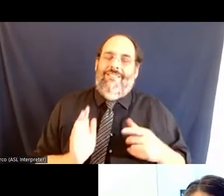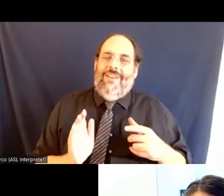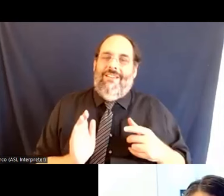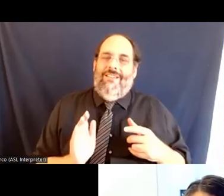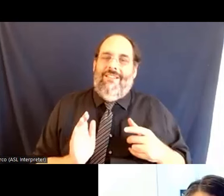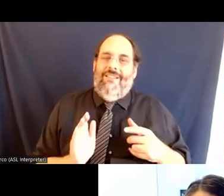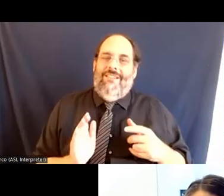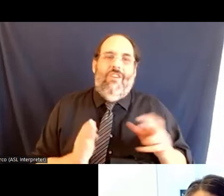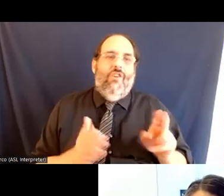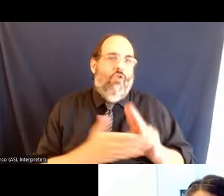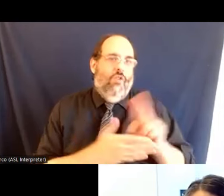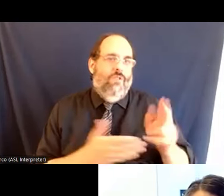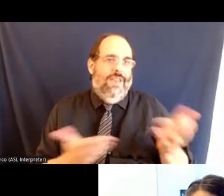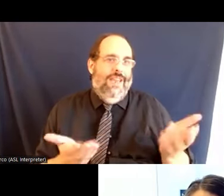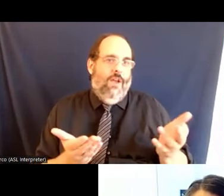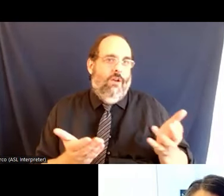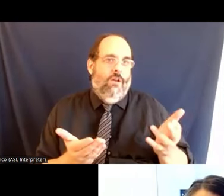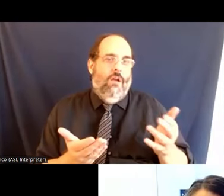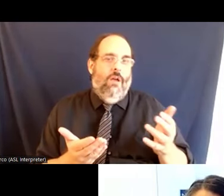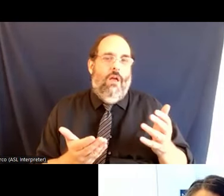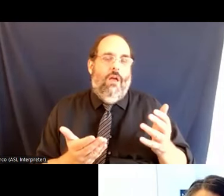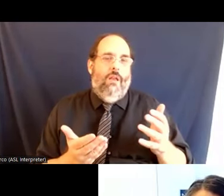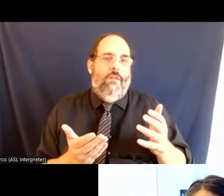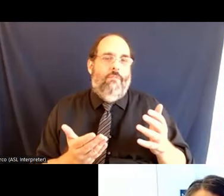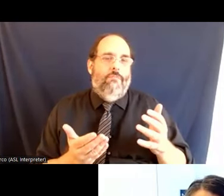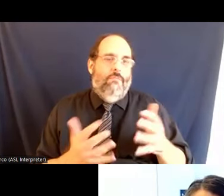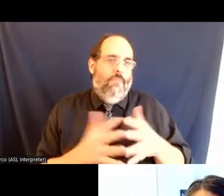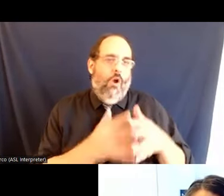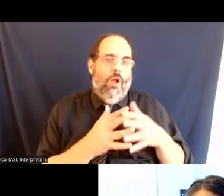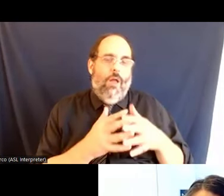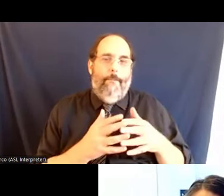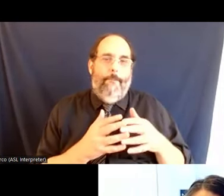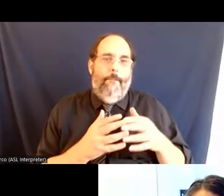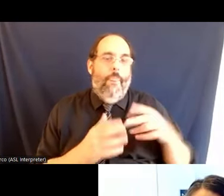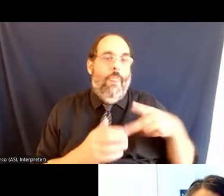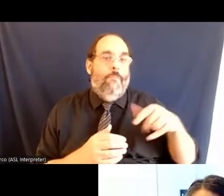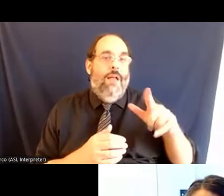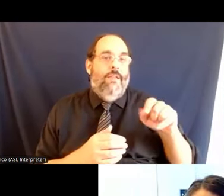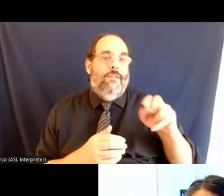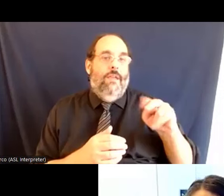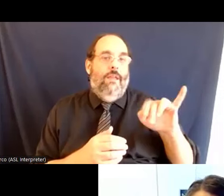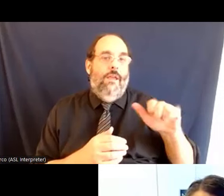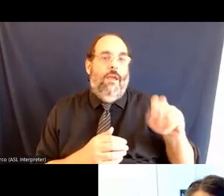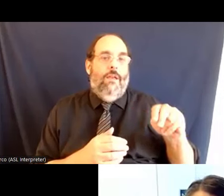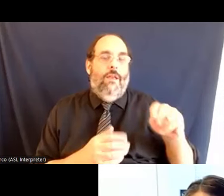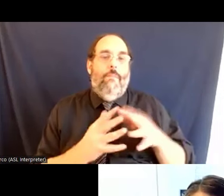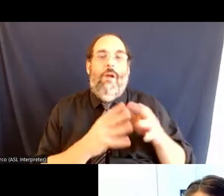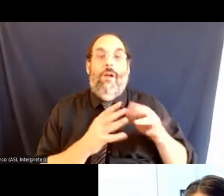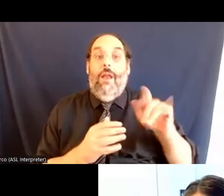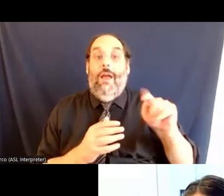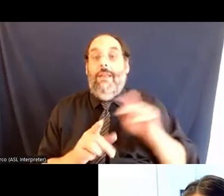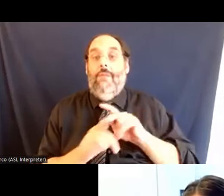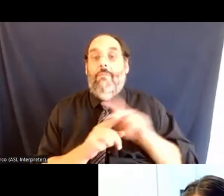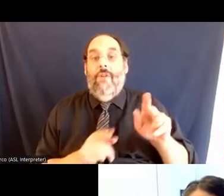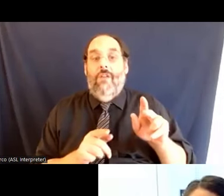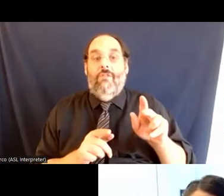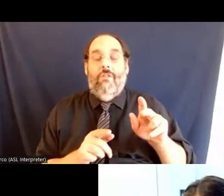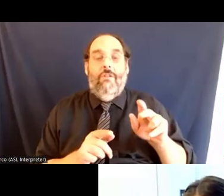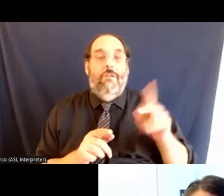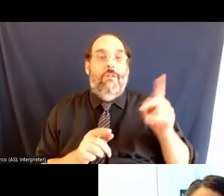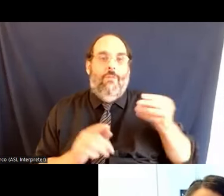a university here at American University, a Palestinian American IT professional who had a note slipped under